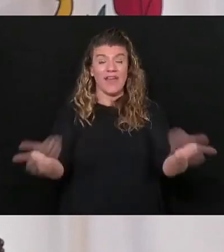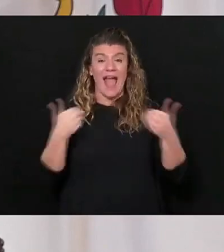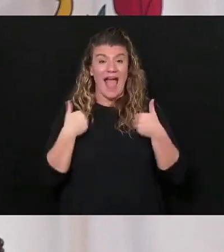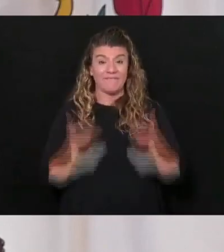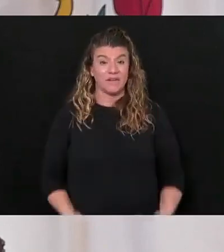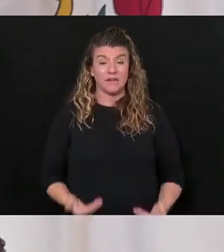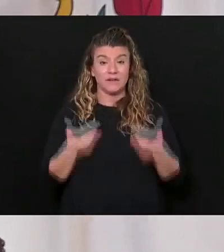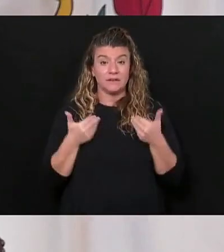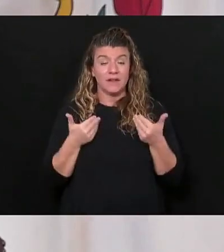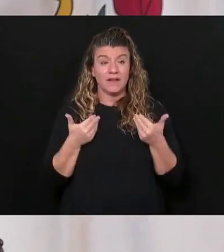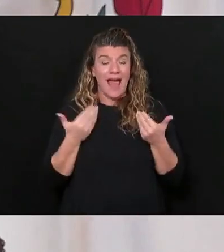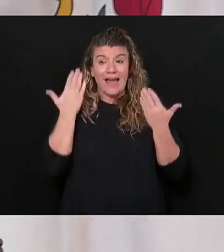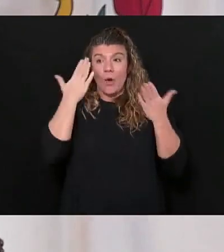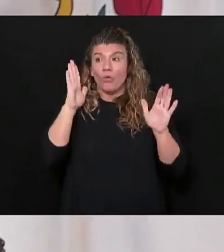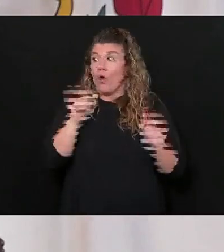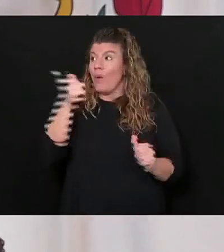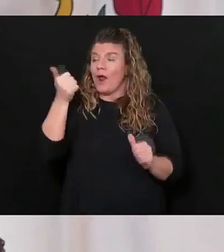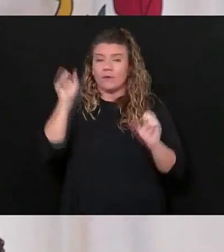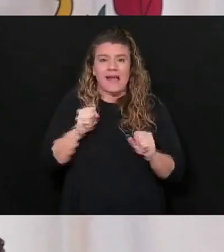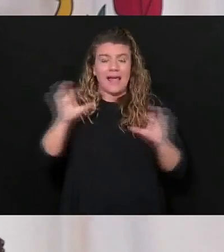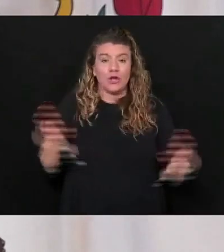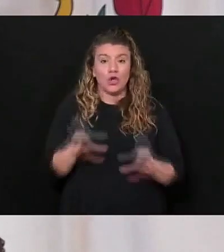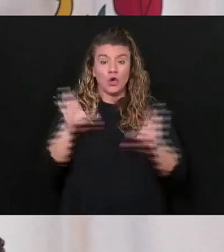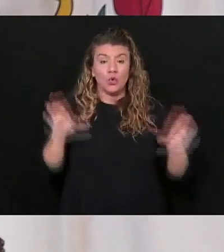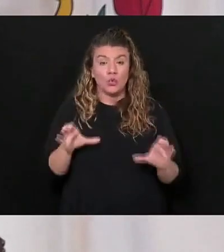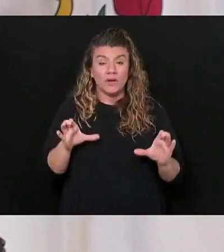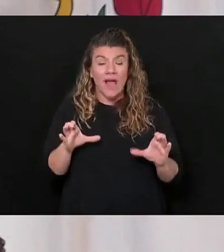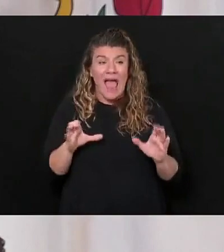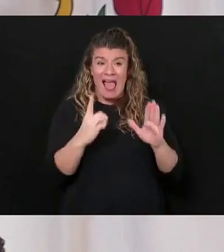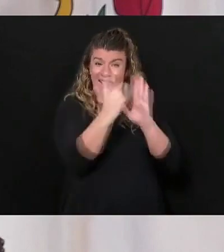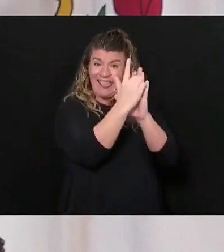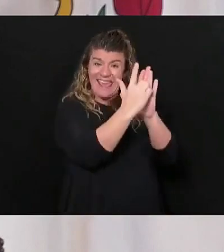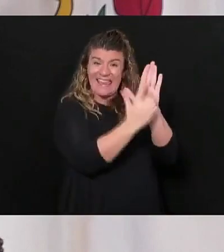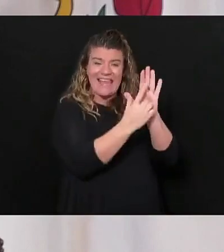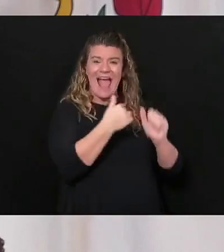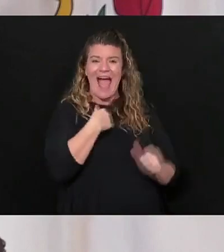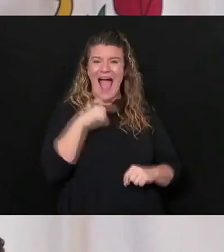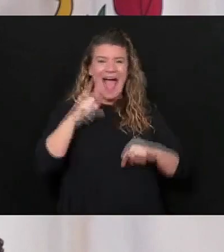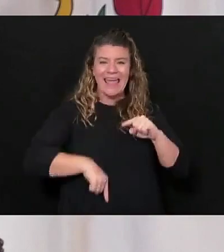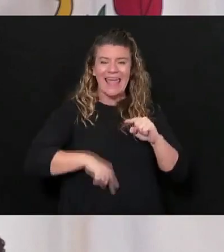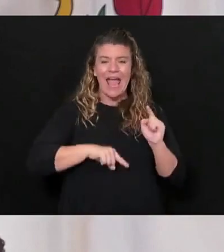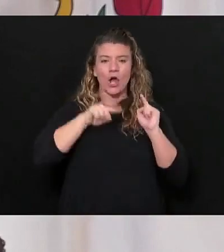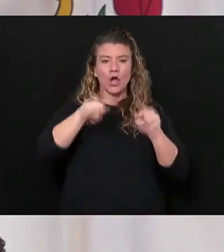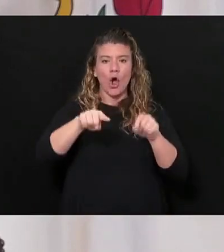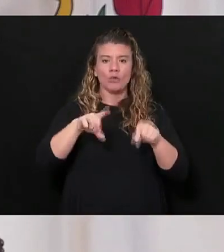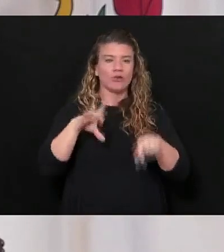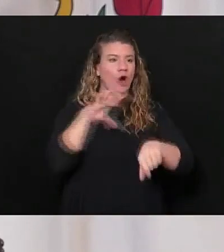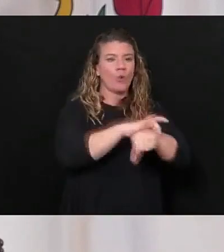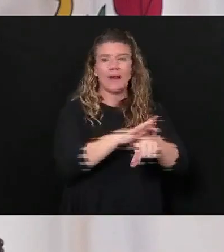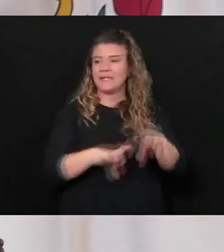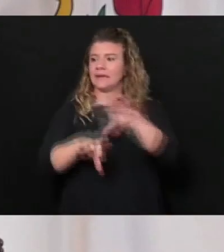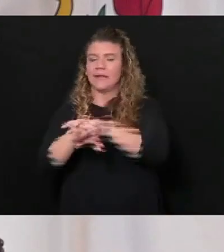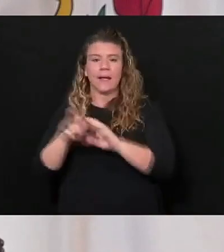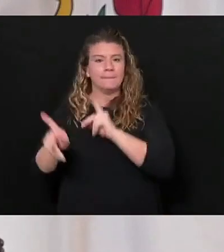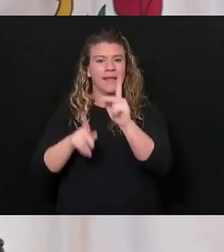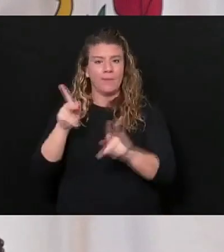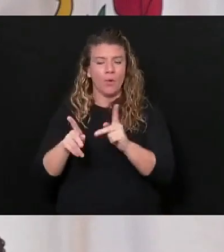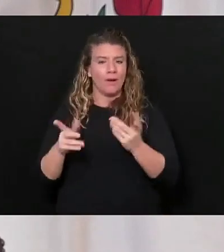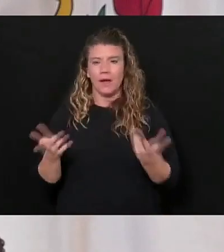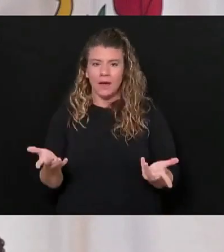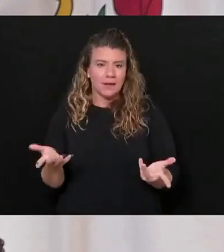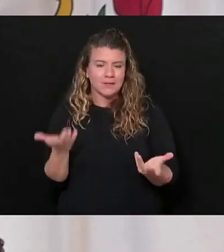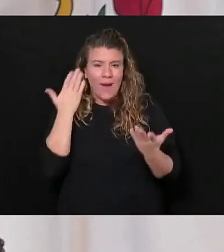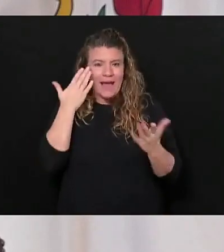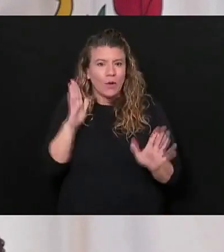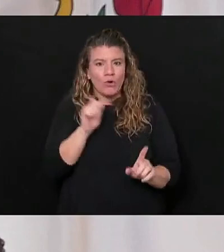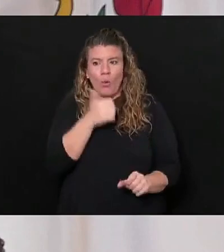don't know what else I can do. Legally, I can't go out and start arresting people. I don't know what else I can